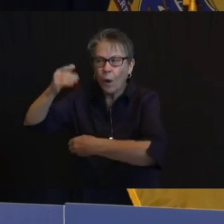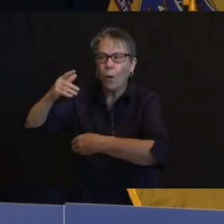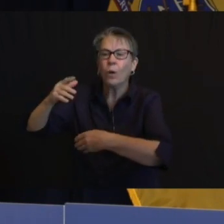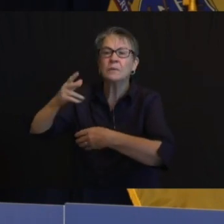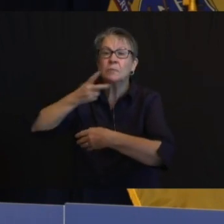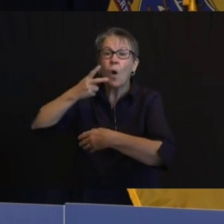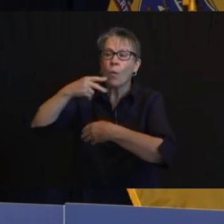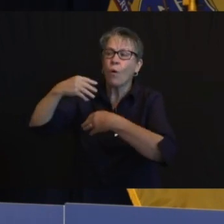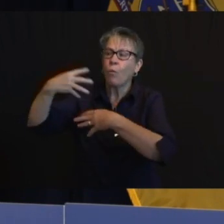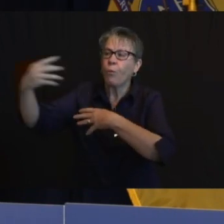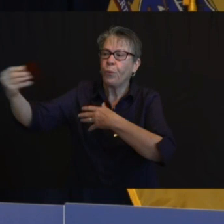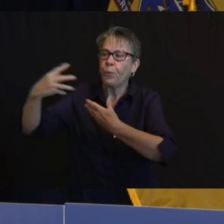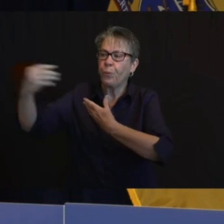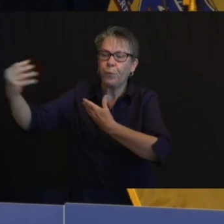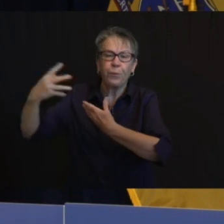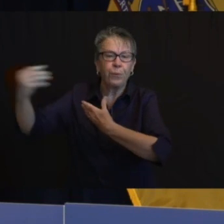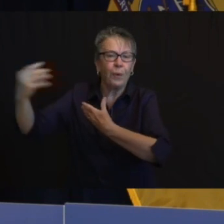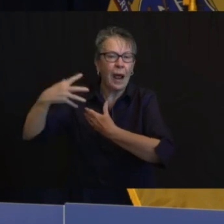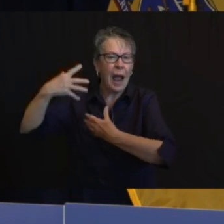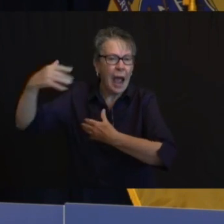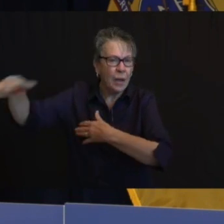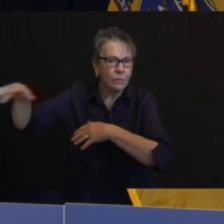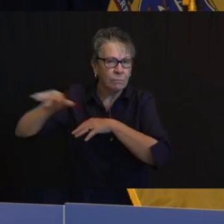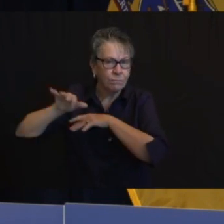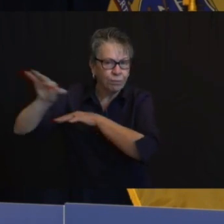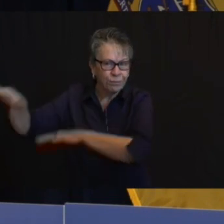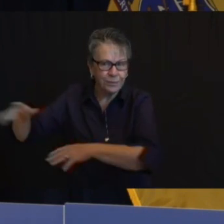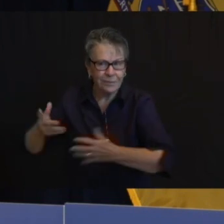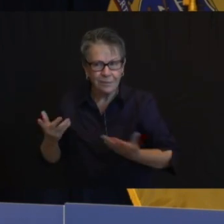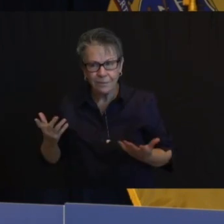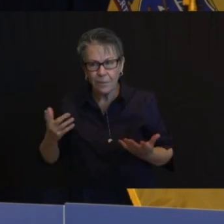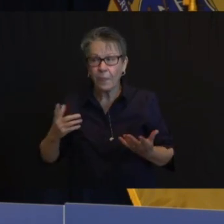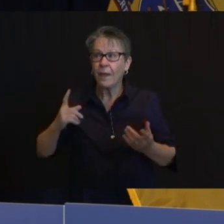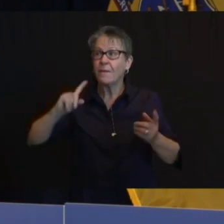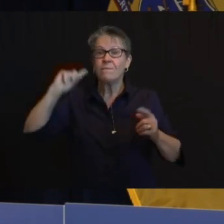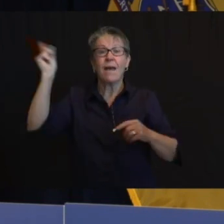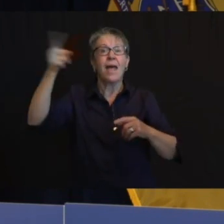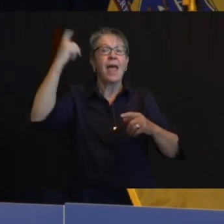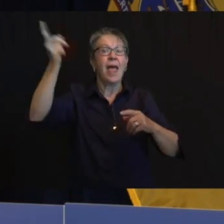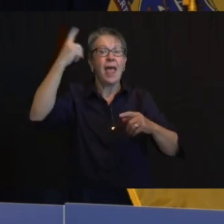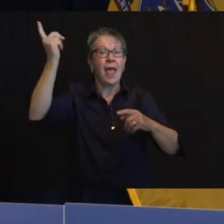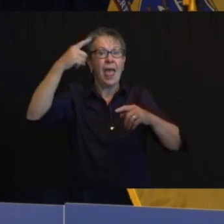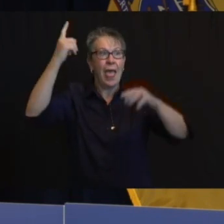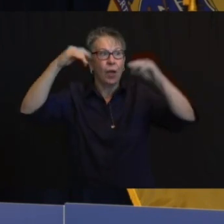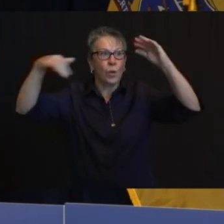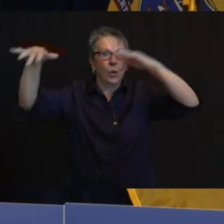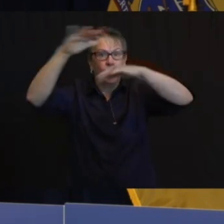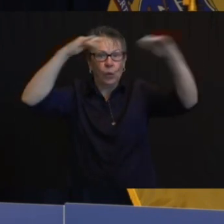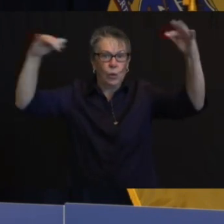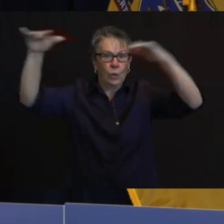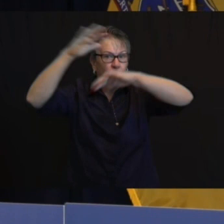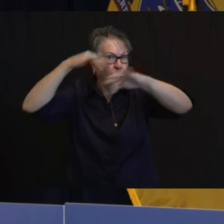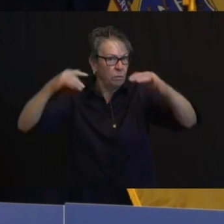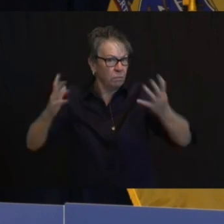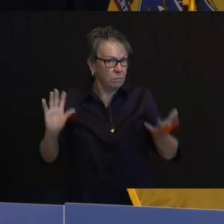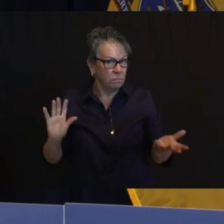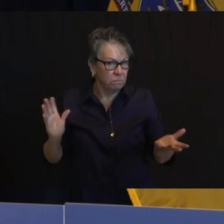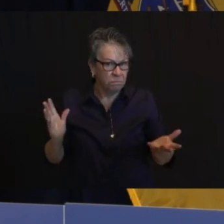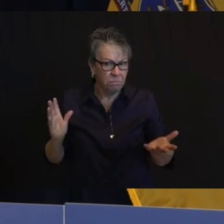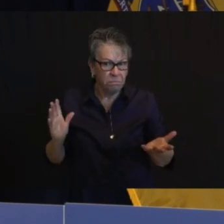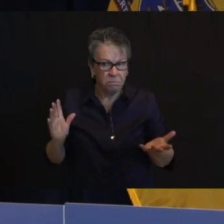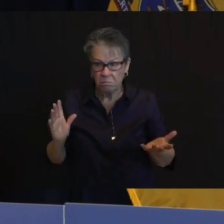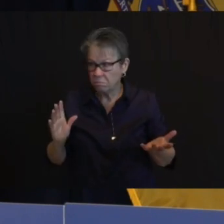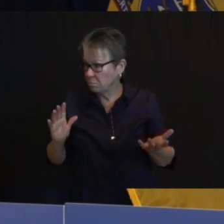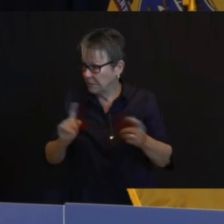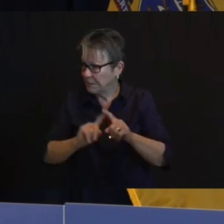that smoke out, the better that's going to be. You can have that fan on. That can help also just dissipate that smoke throughout the house. All those things will